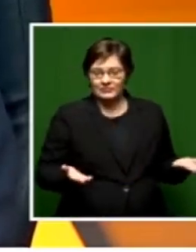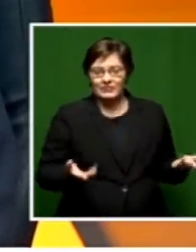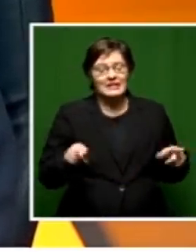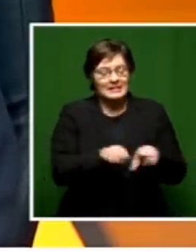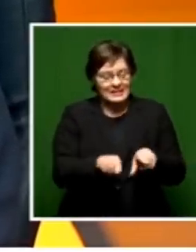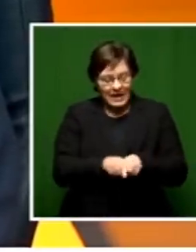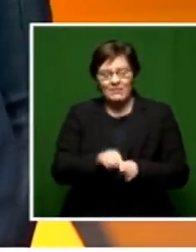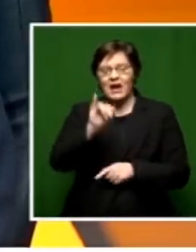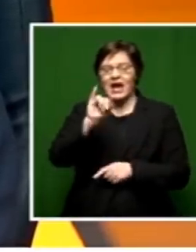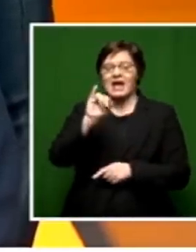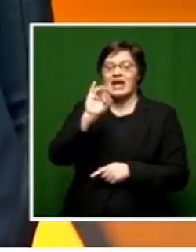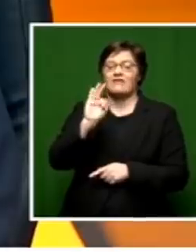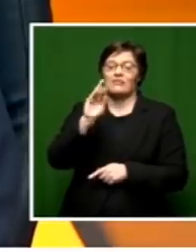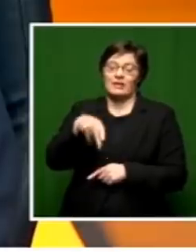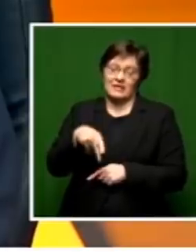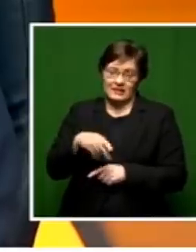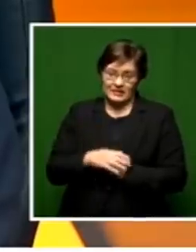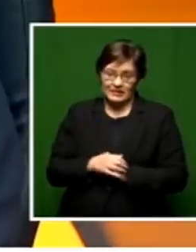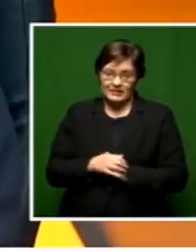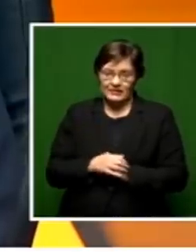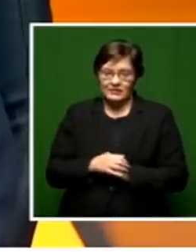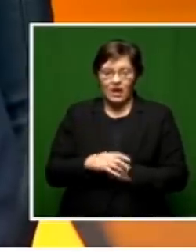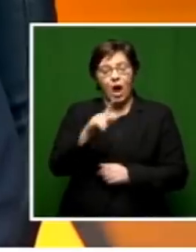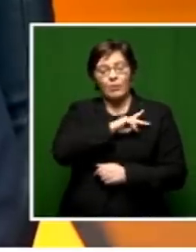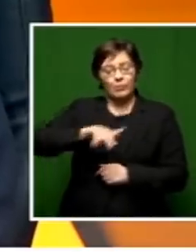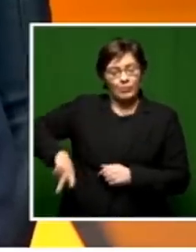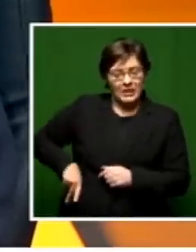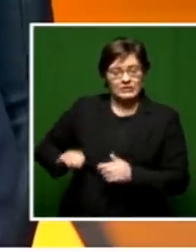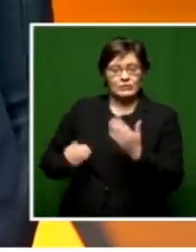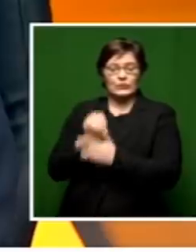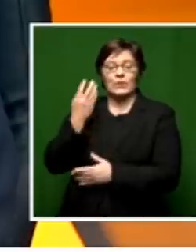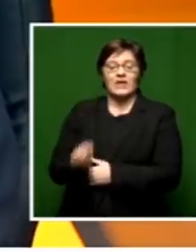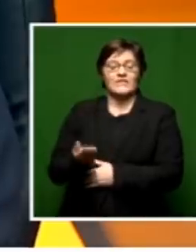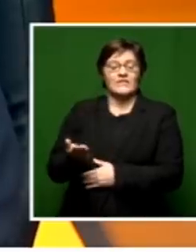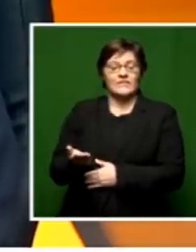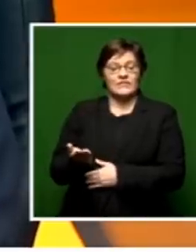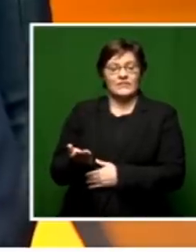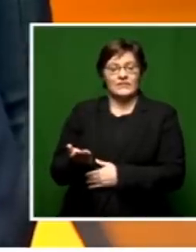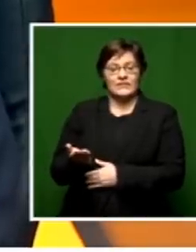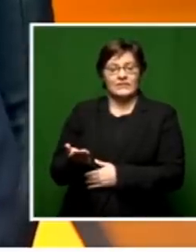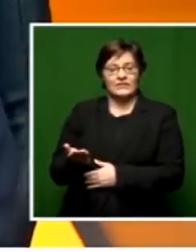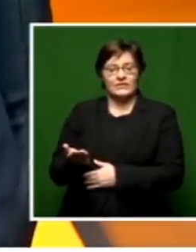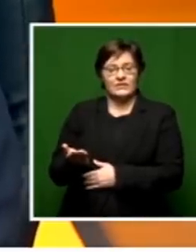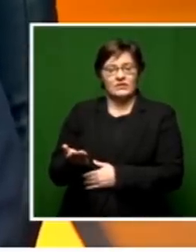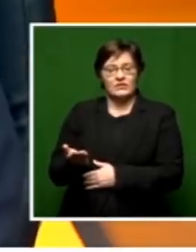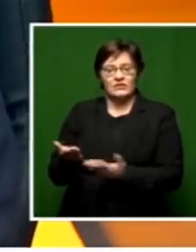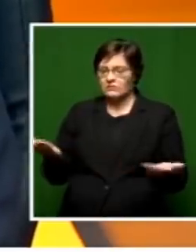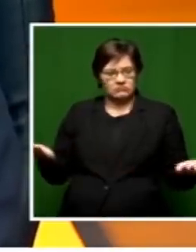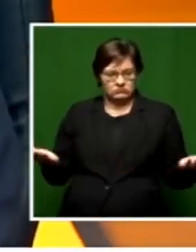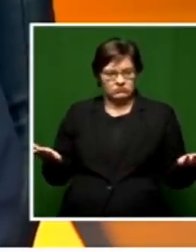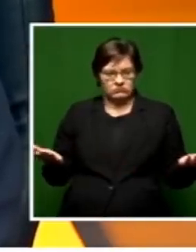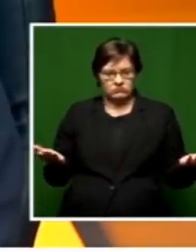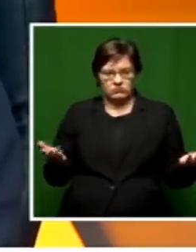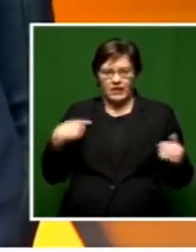new president, apparently. But the president is not on the face is not the face of the party on the posters, on their